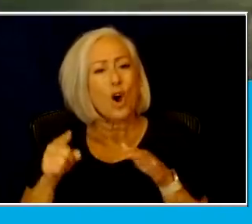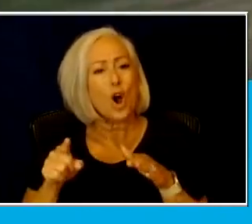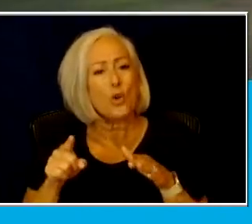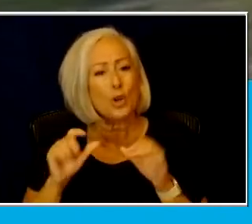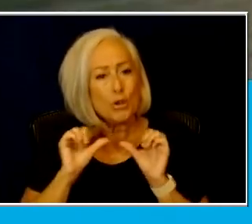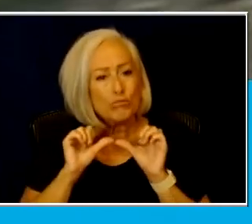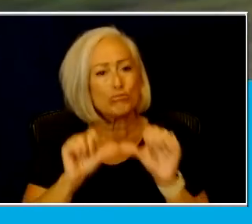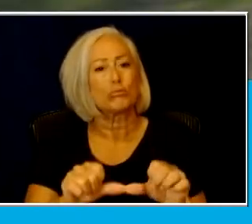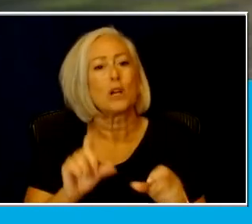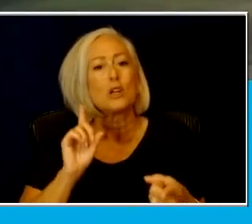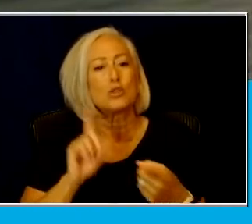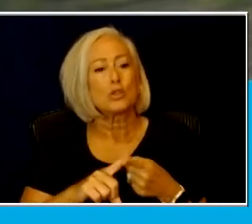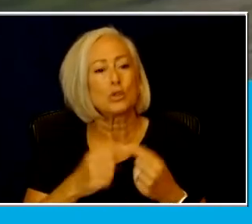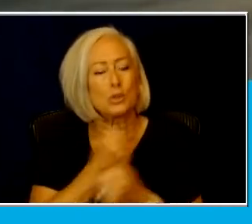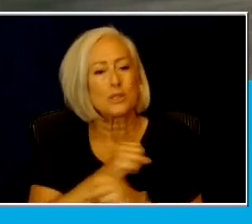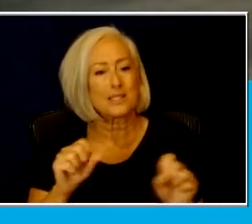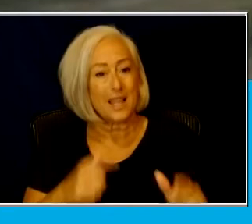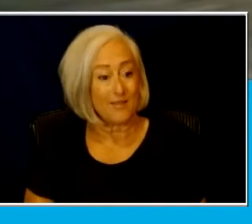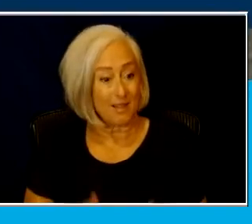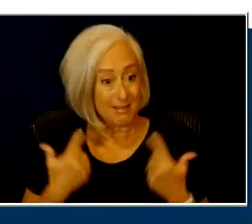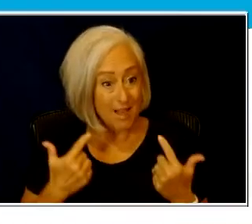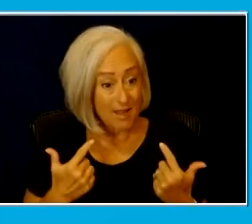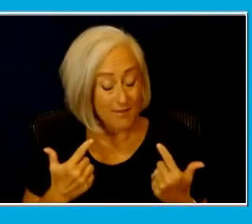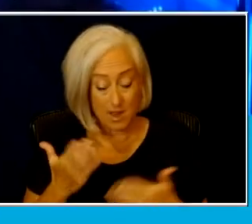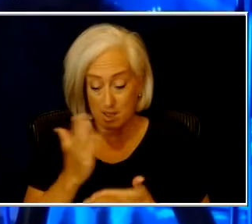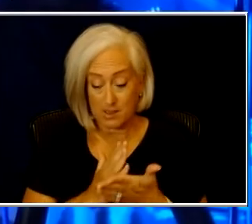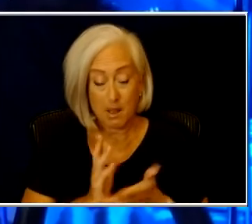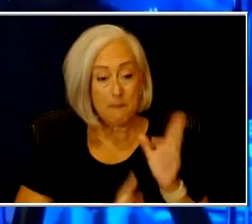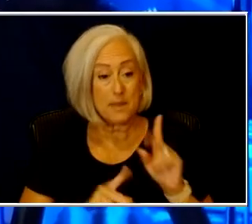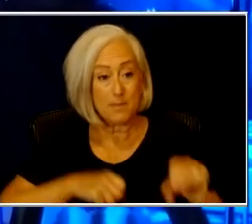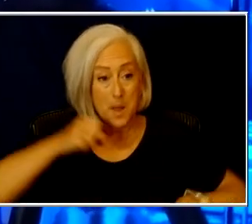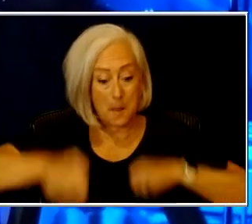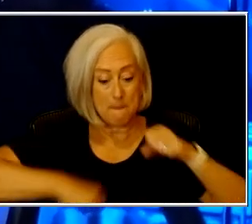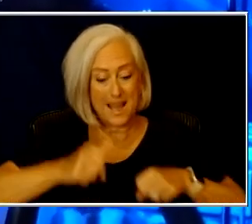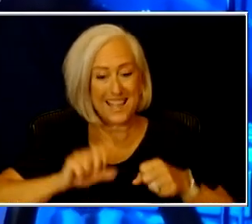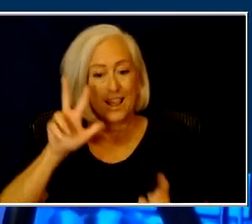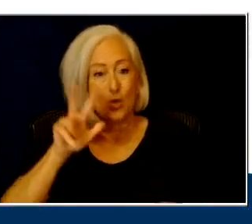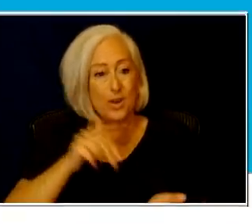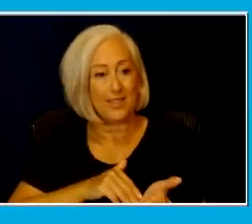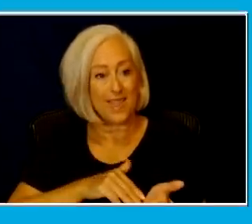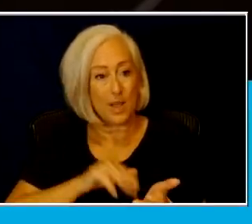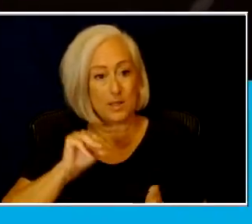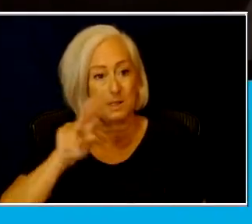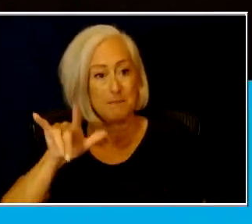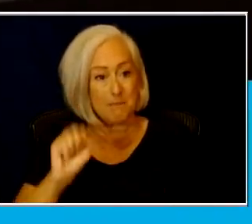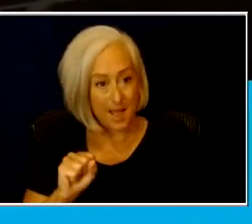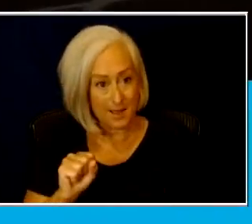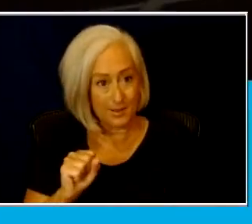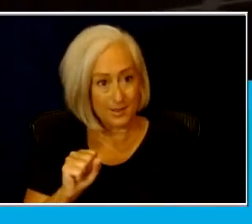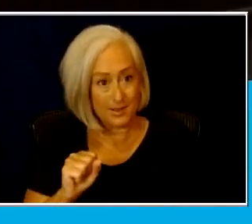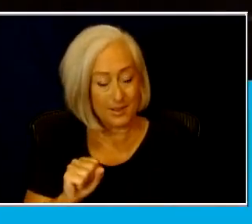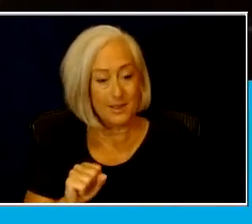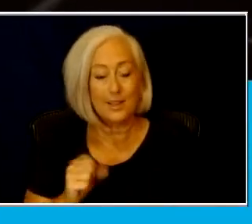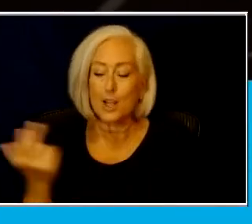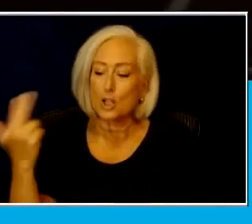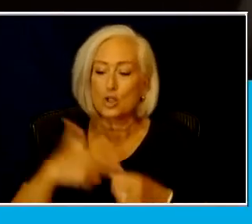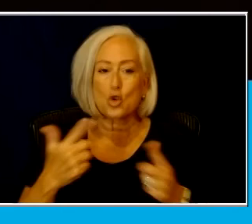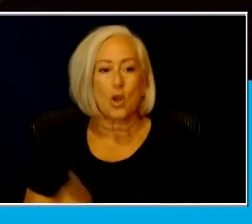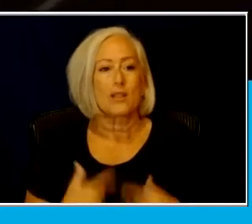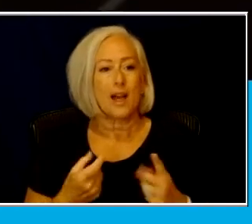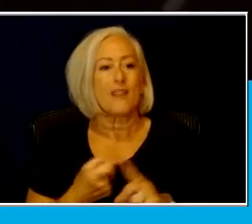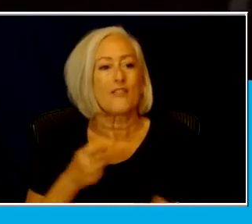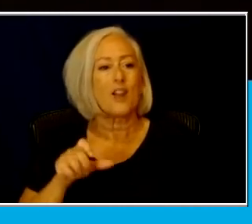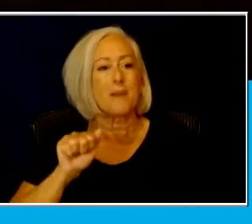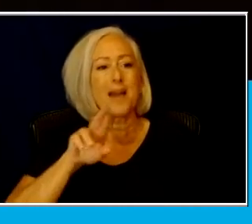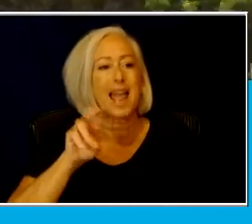are biking cross-country 3,000 miles. I'm Jessica Lovell. Join us live from Arrowhead Stadium as the KC leg of